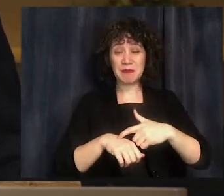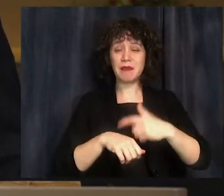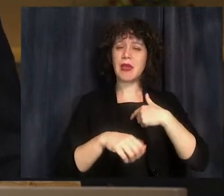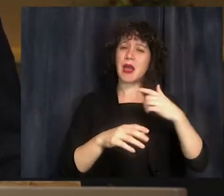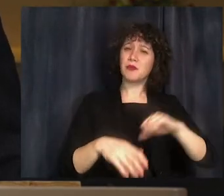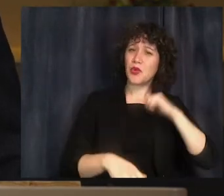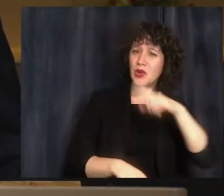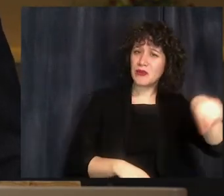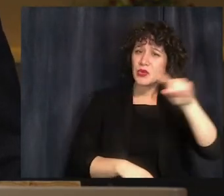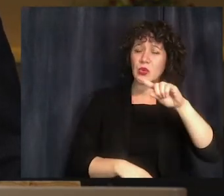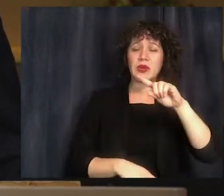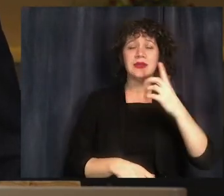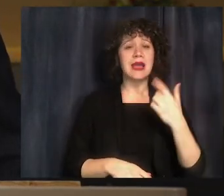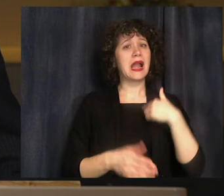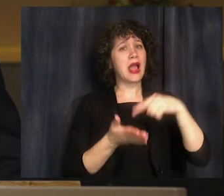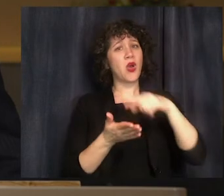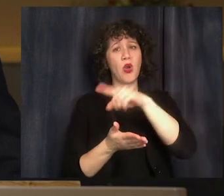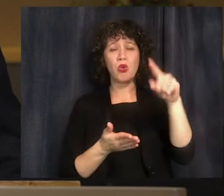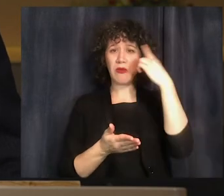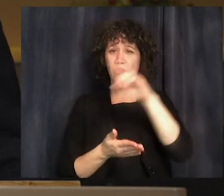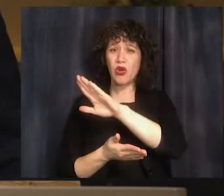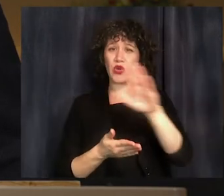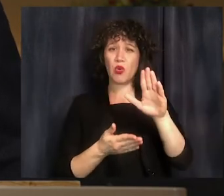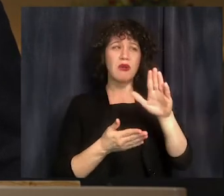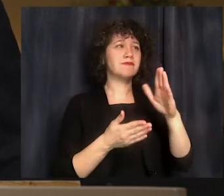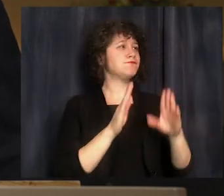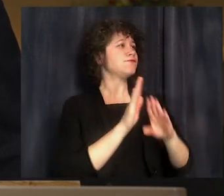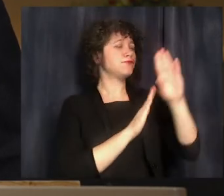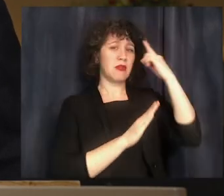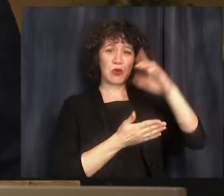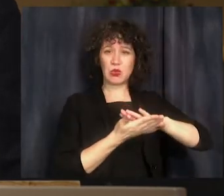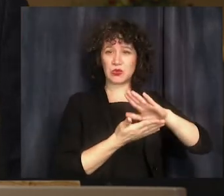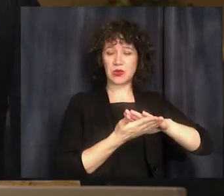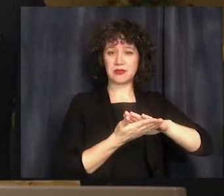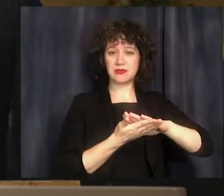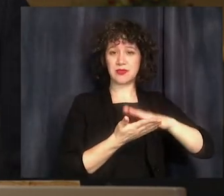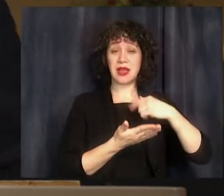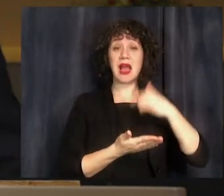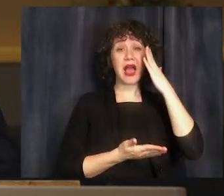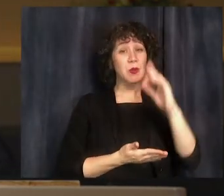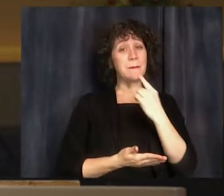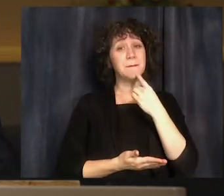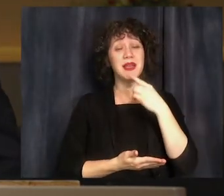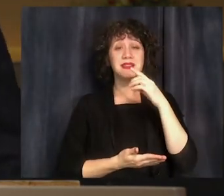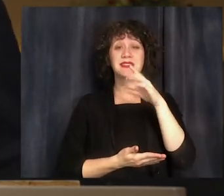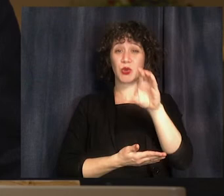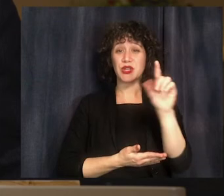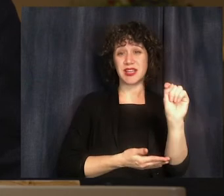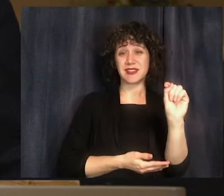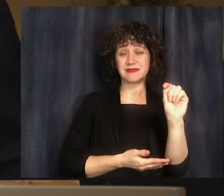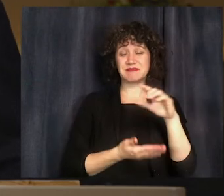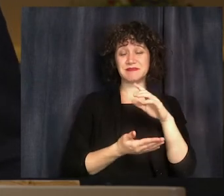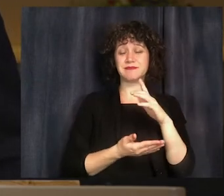you for how you have brought such distinction to our school. I will miss Career Tech. Be good to